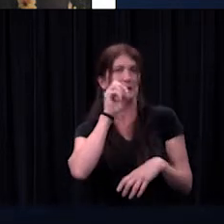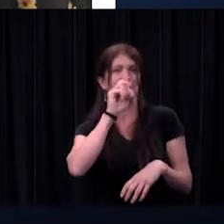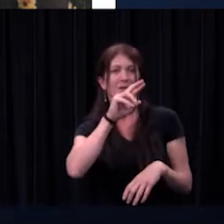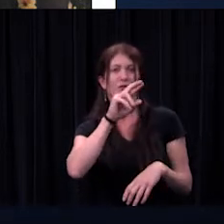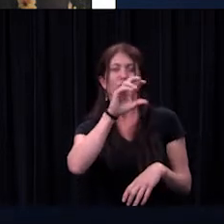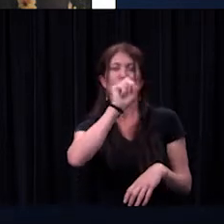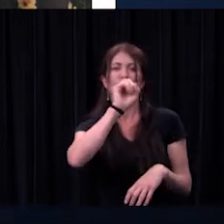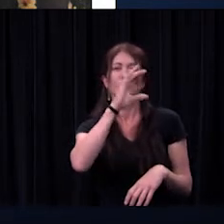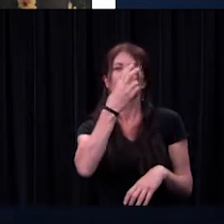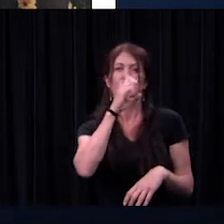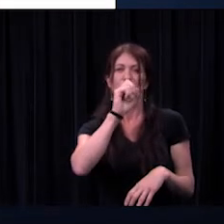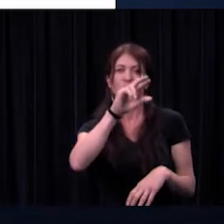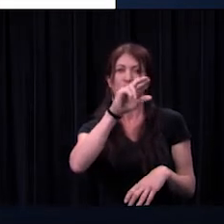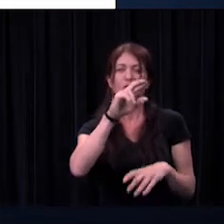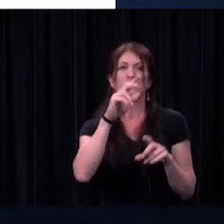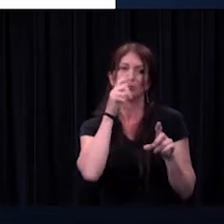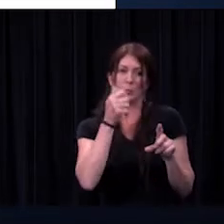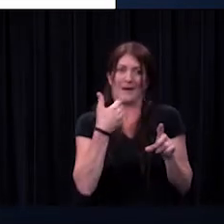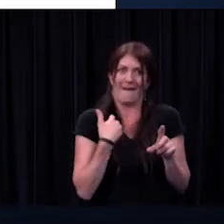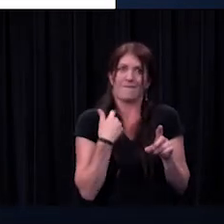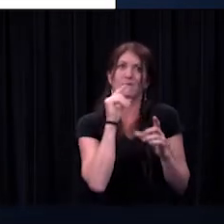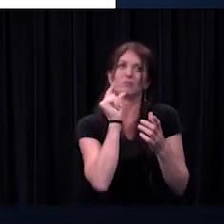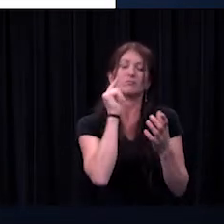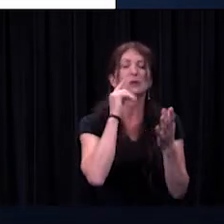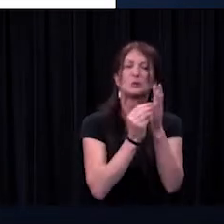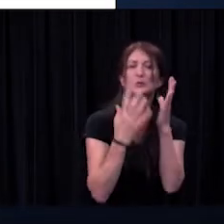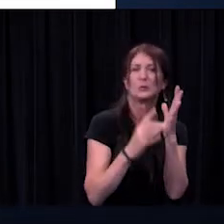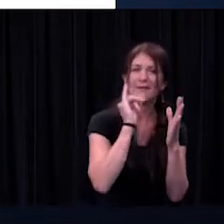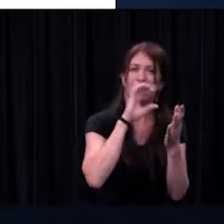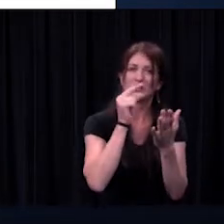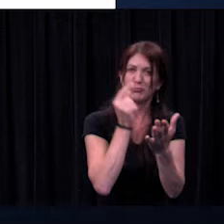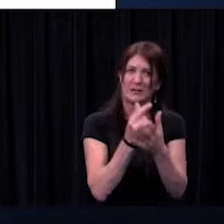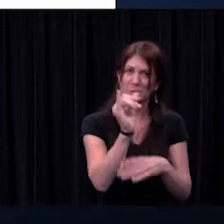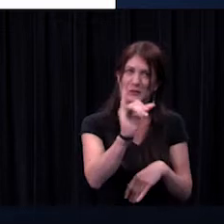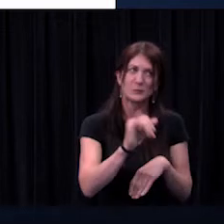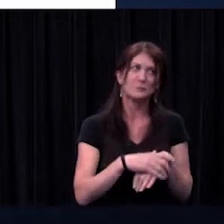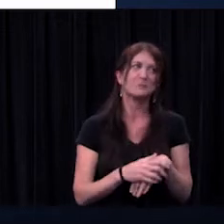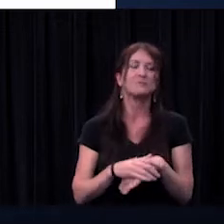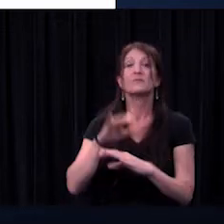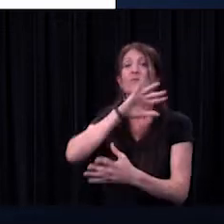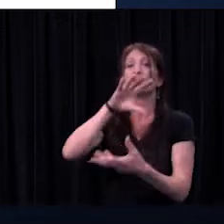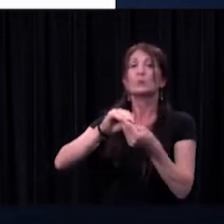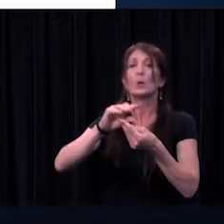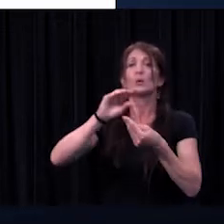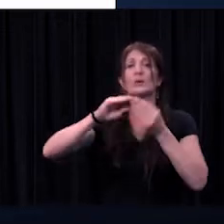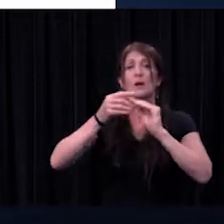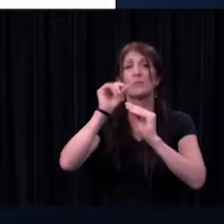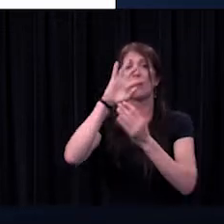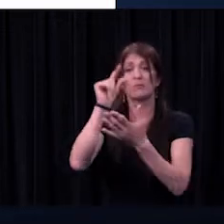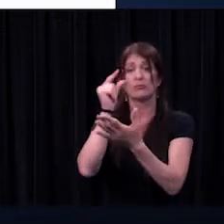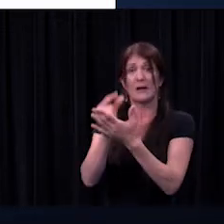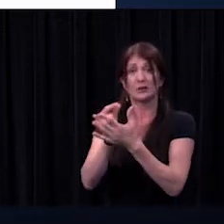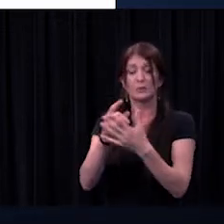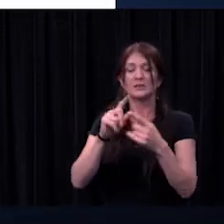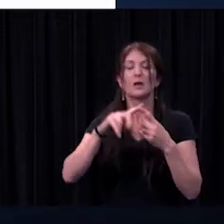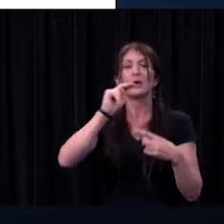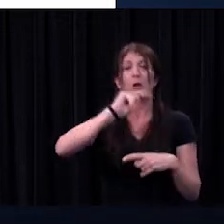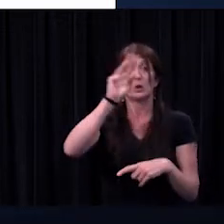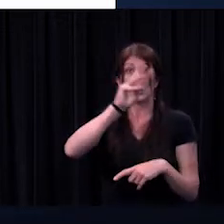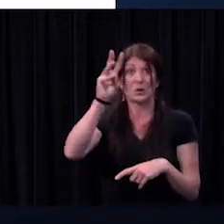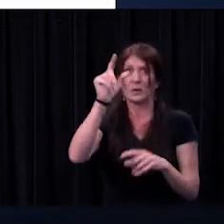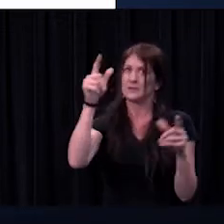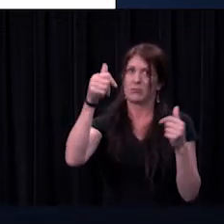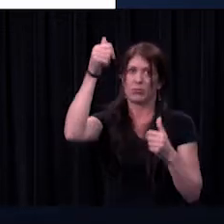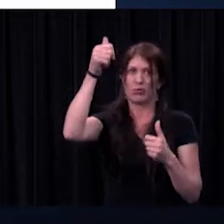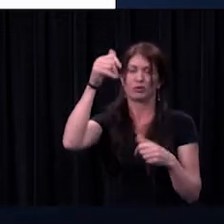time for all of us. Just some numbers, our total number of graduates by school. Northwest was our largest at